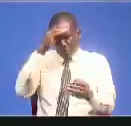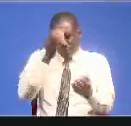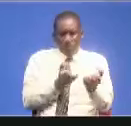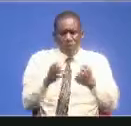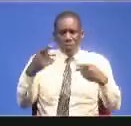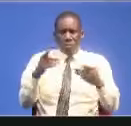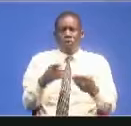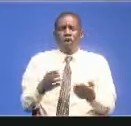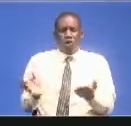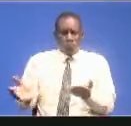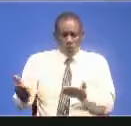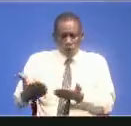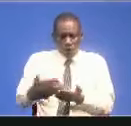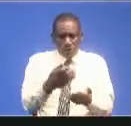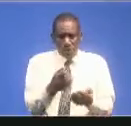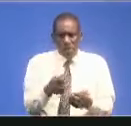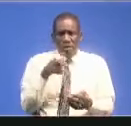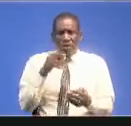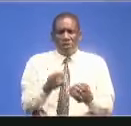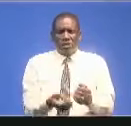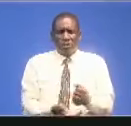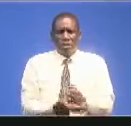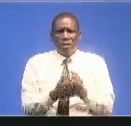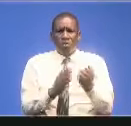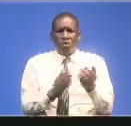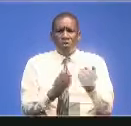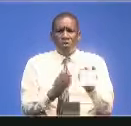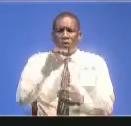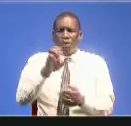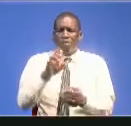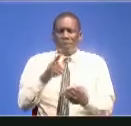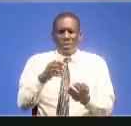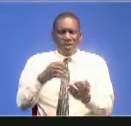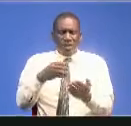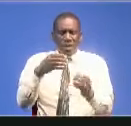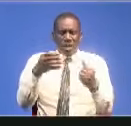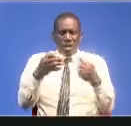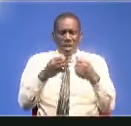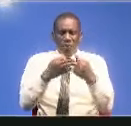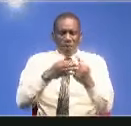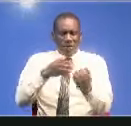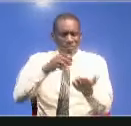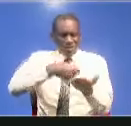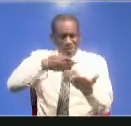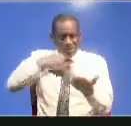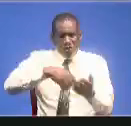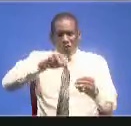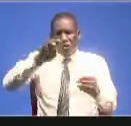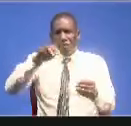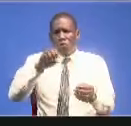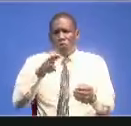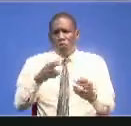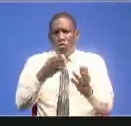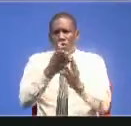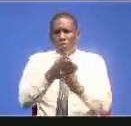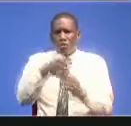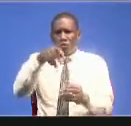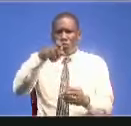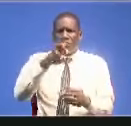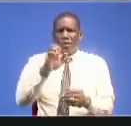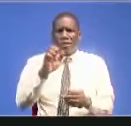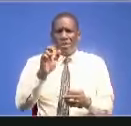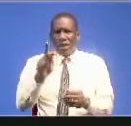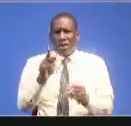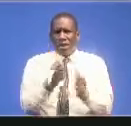collection. This has been bolstered through the mid-August signing of a memorandum of understanding between Perak and